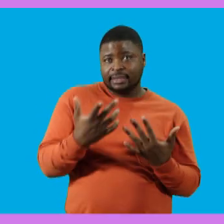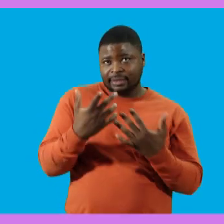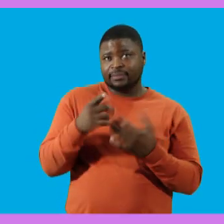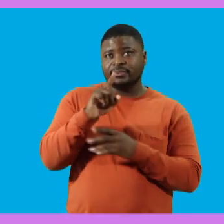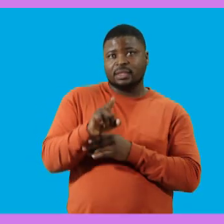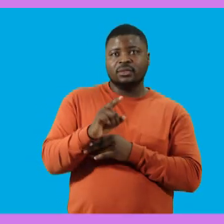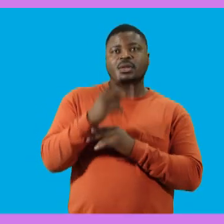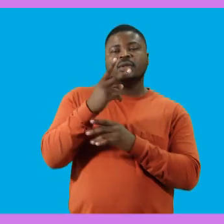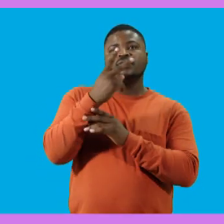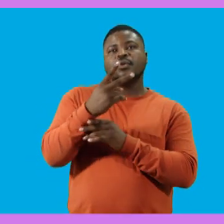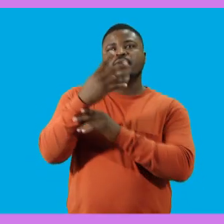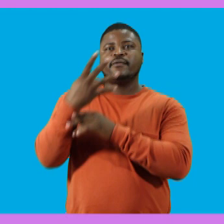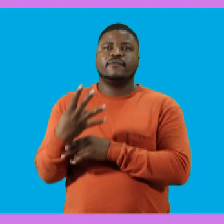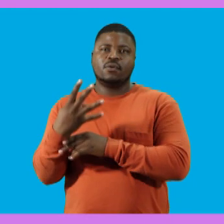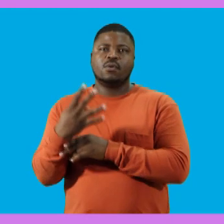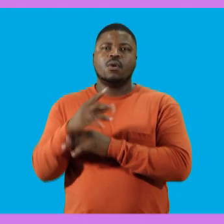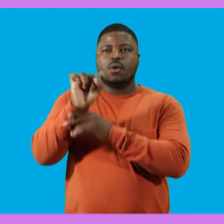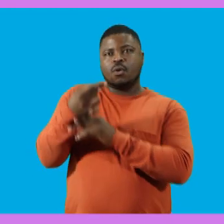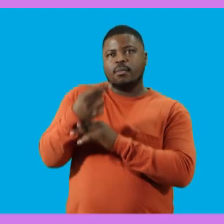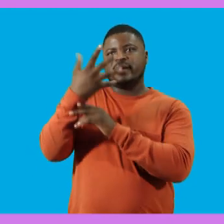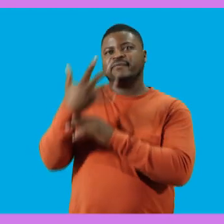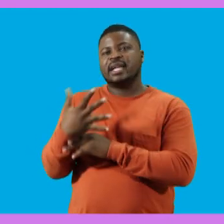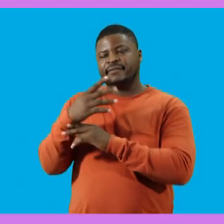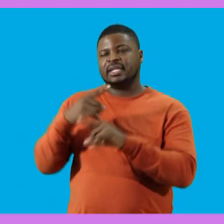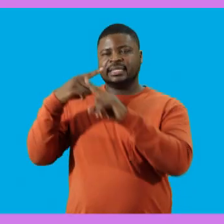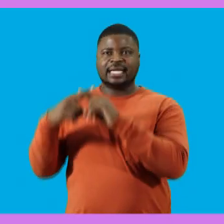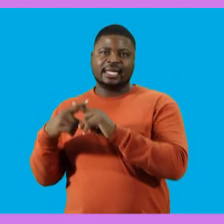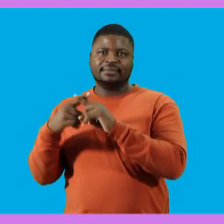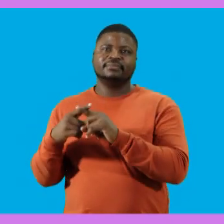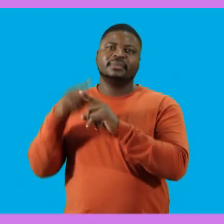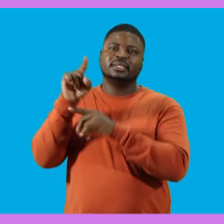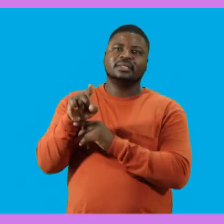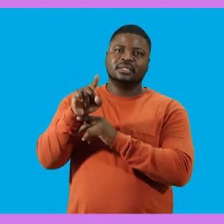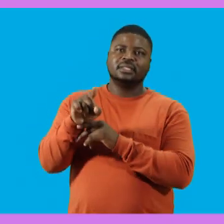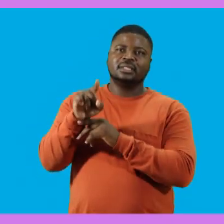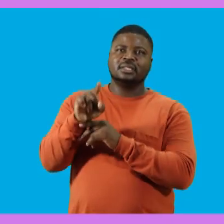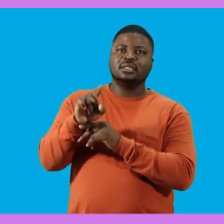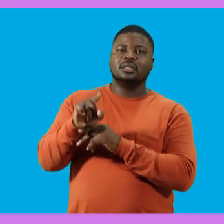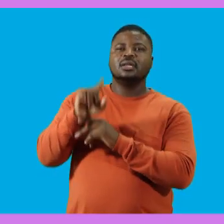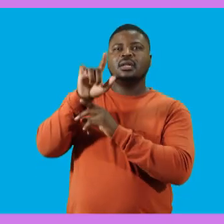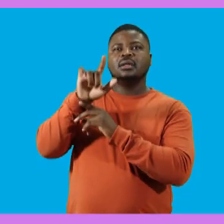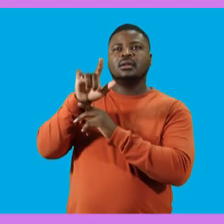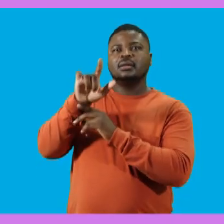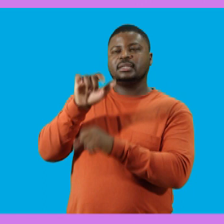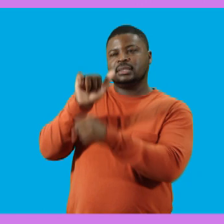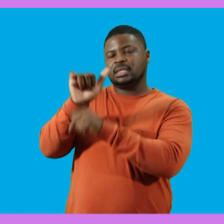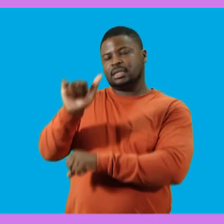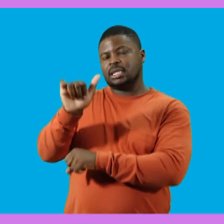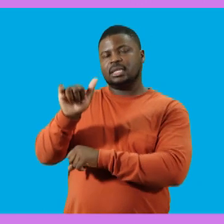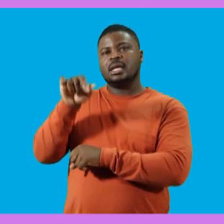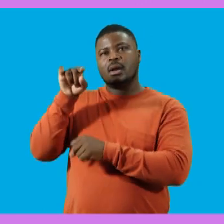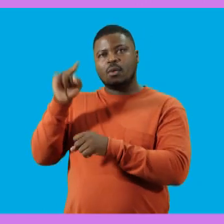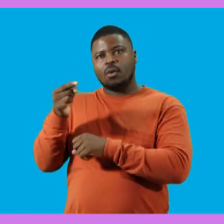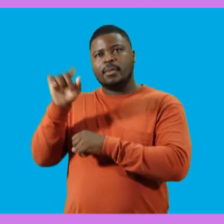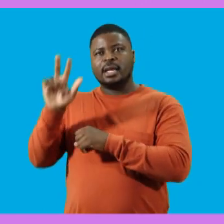to be 24,5, which is the length, times the width, 16,8,